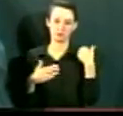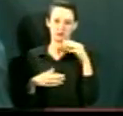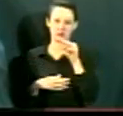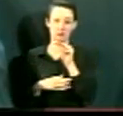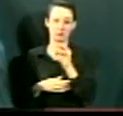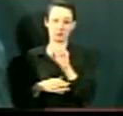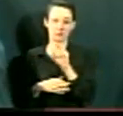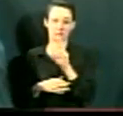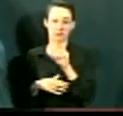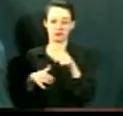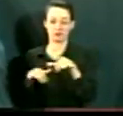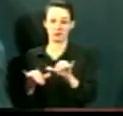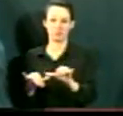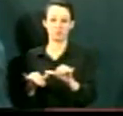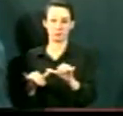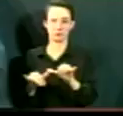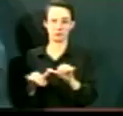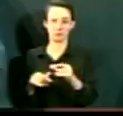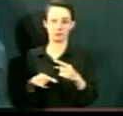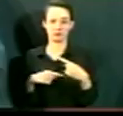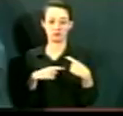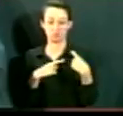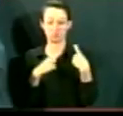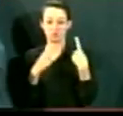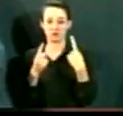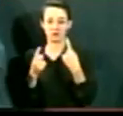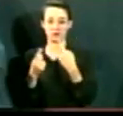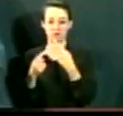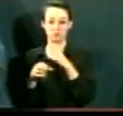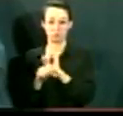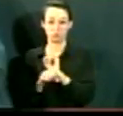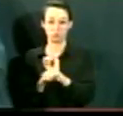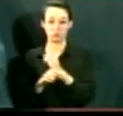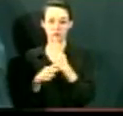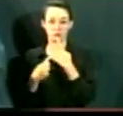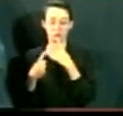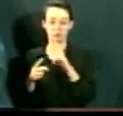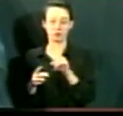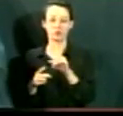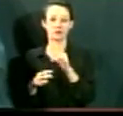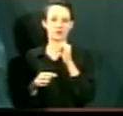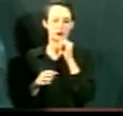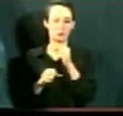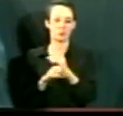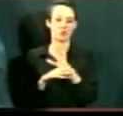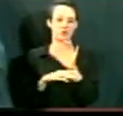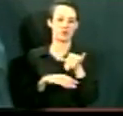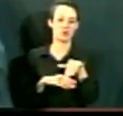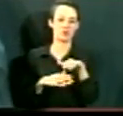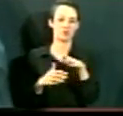MOU, which is still currently in effect, did not prevent that from happening, and we did not